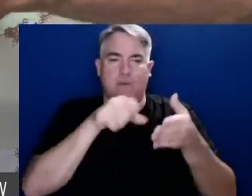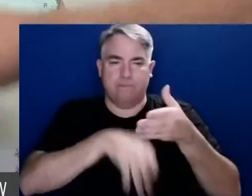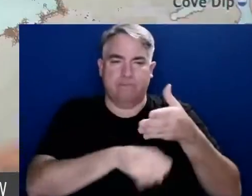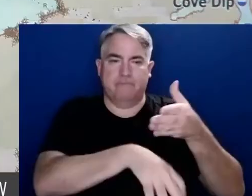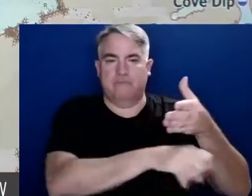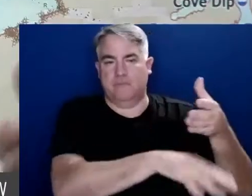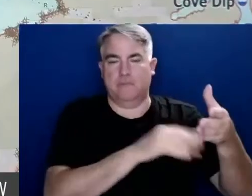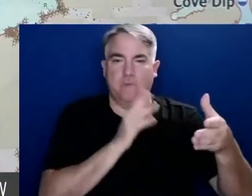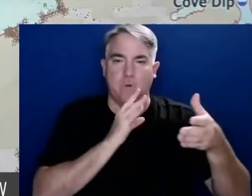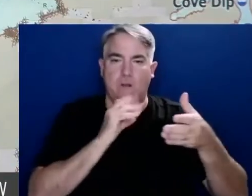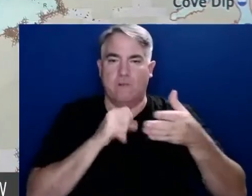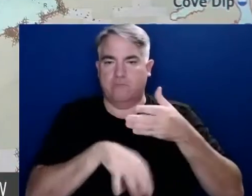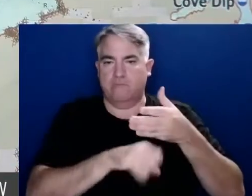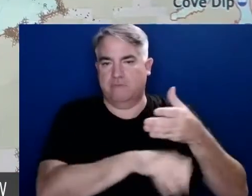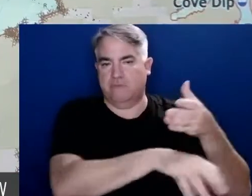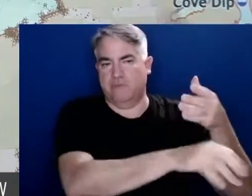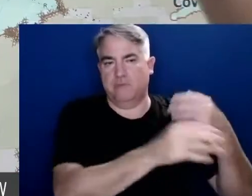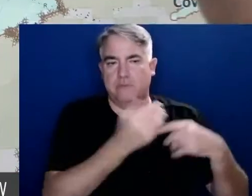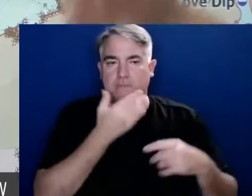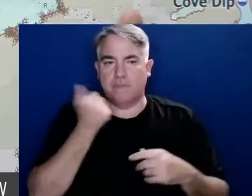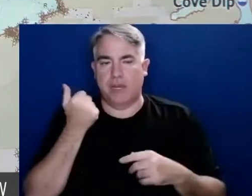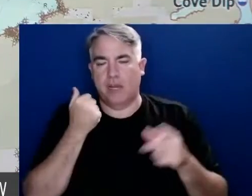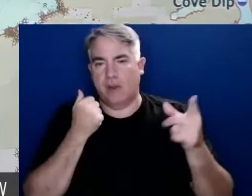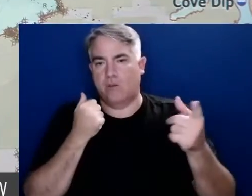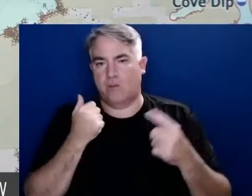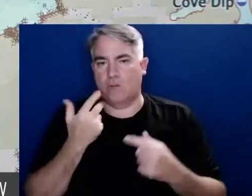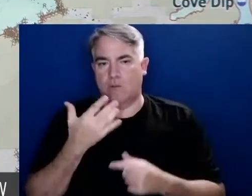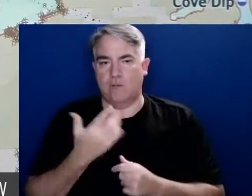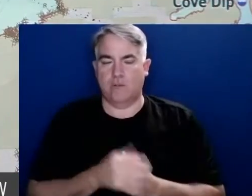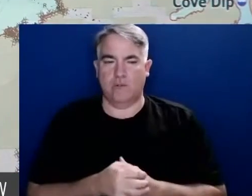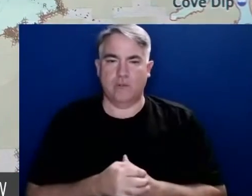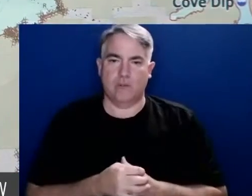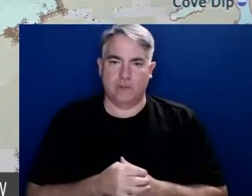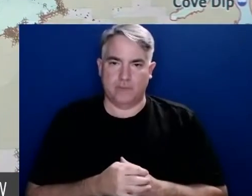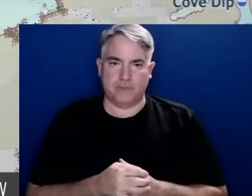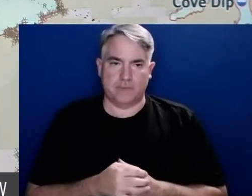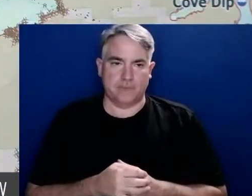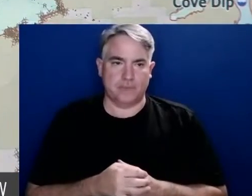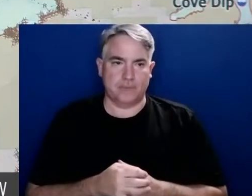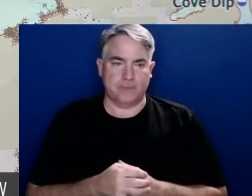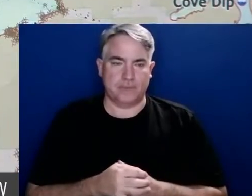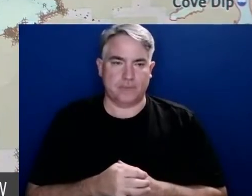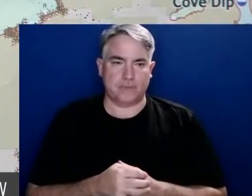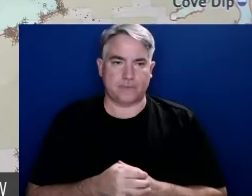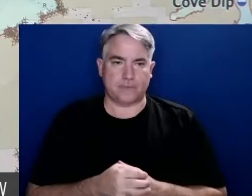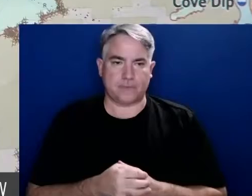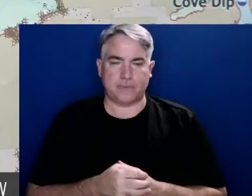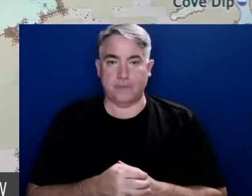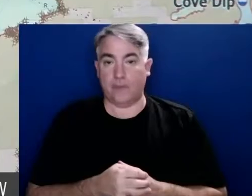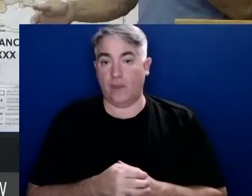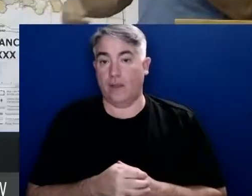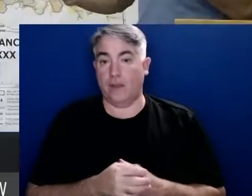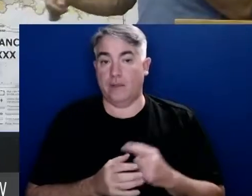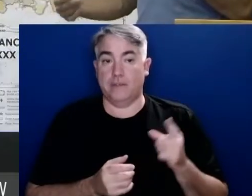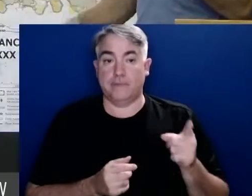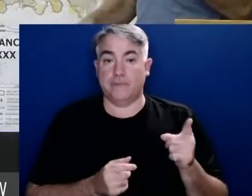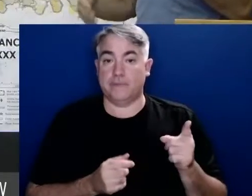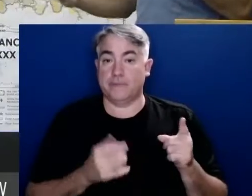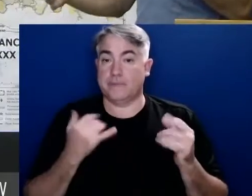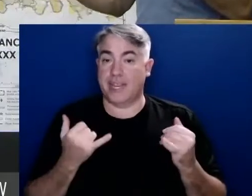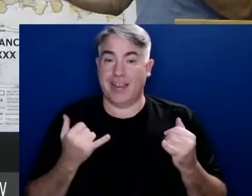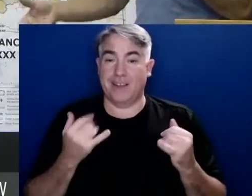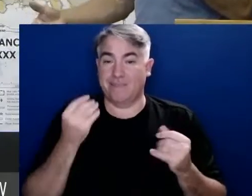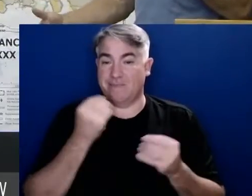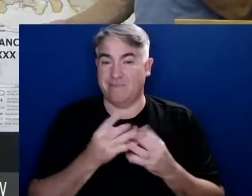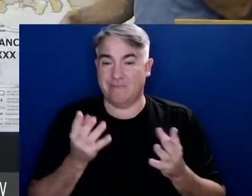The crews will open up that material that's on the ground, and then they'll get out of the way, and the helicopter will drop water on it and help them stir it,